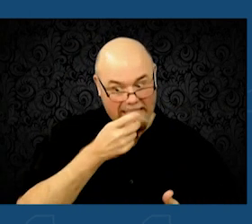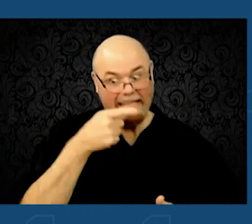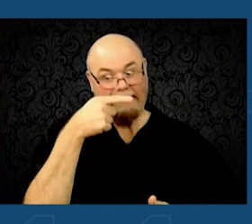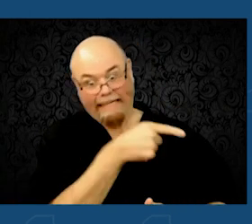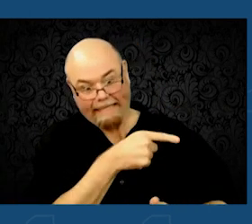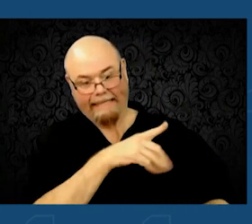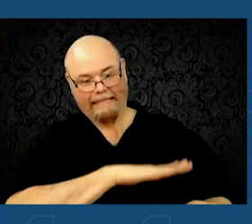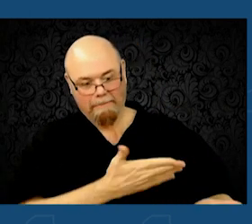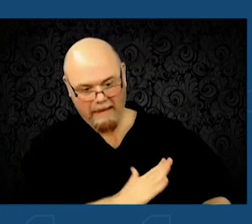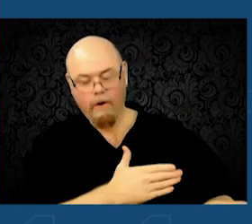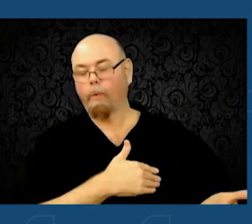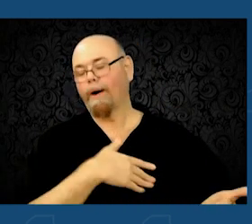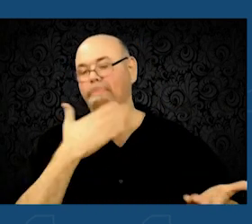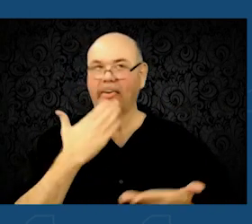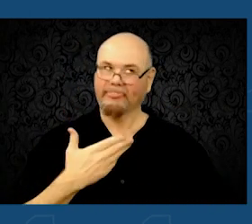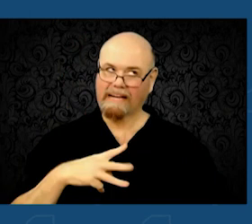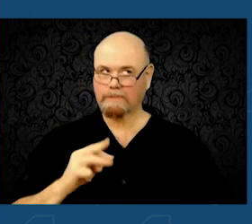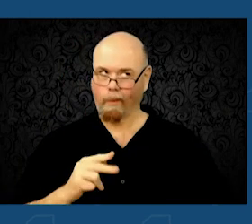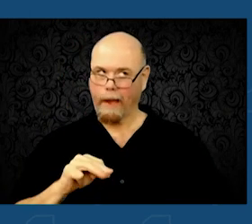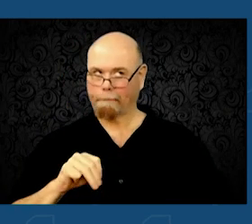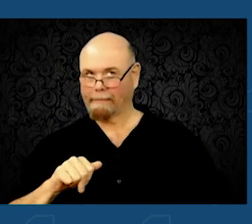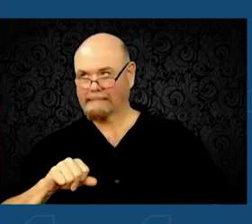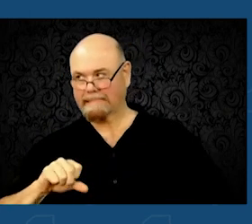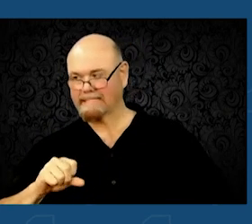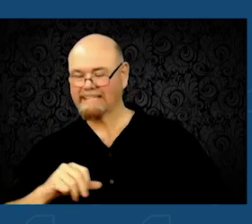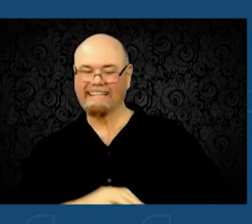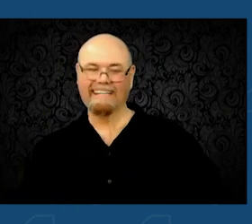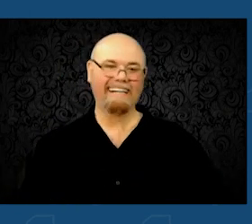Wegmans, actually, for making dinner.